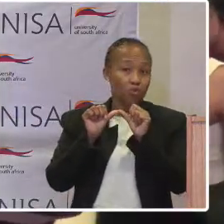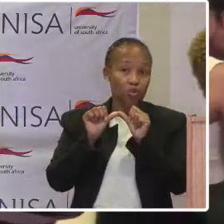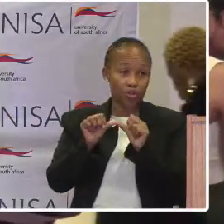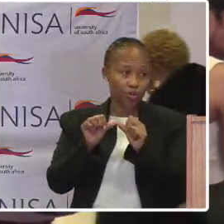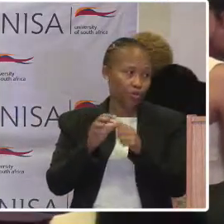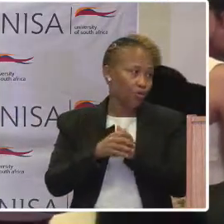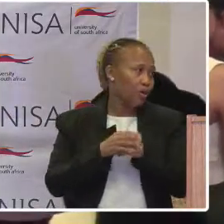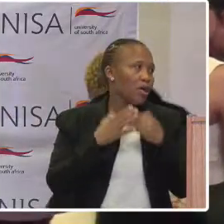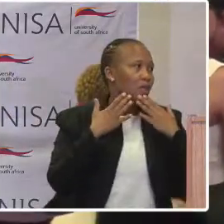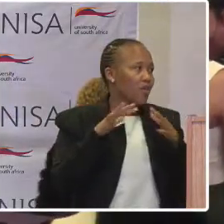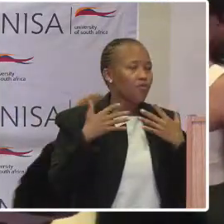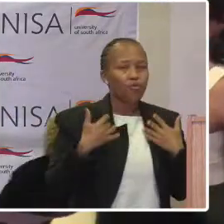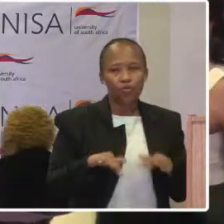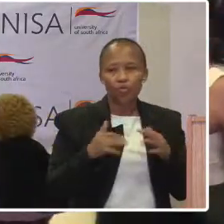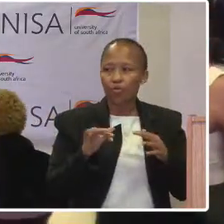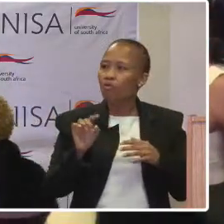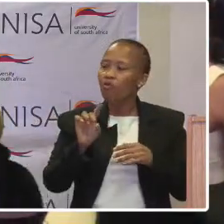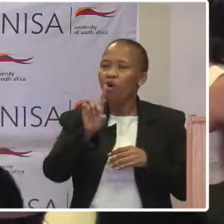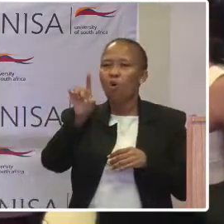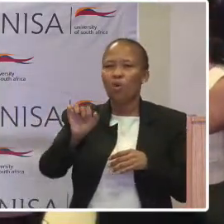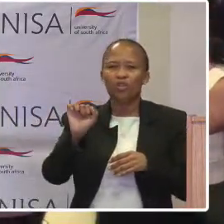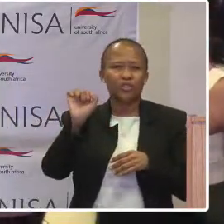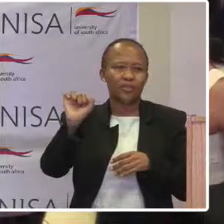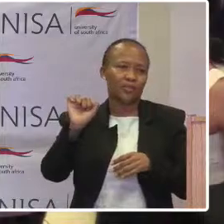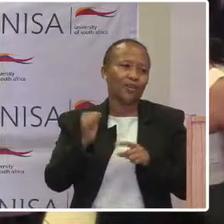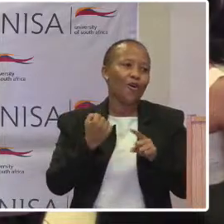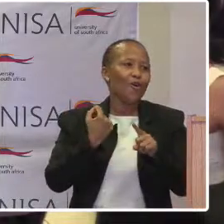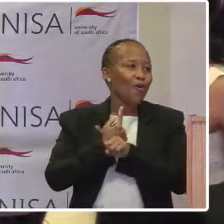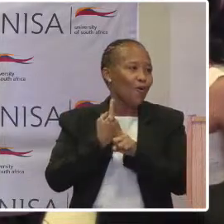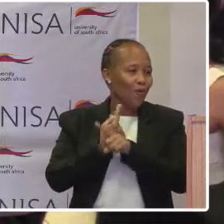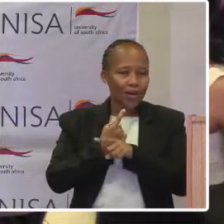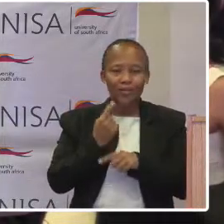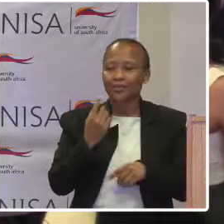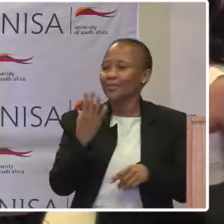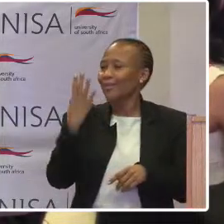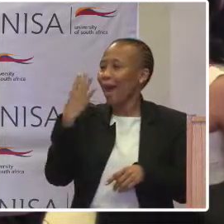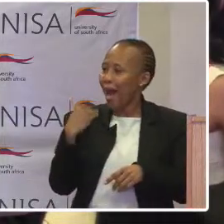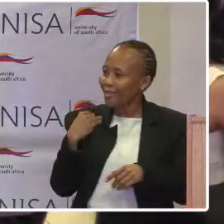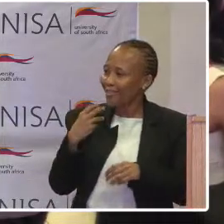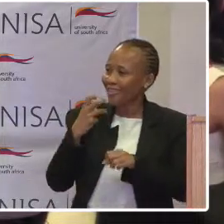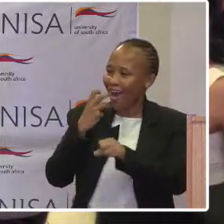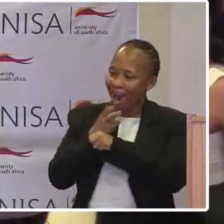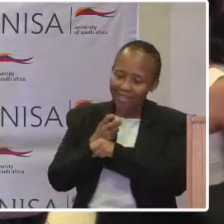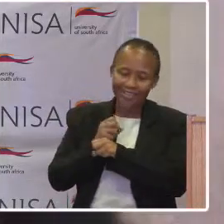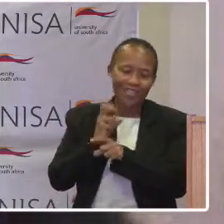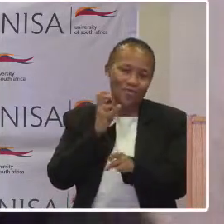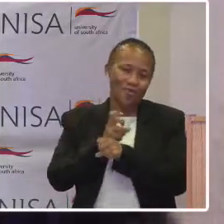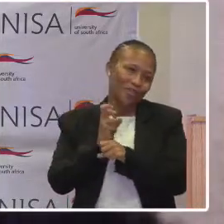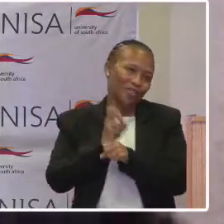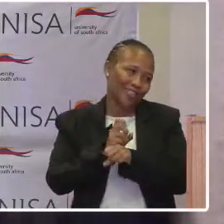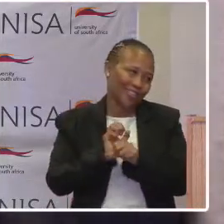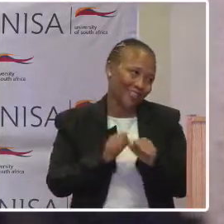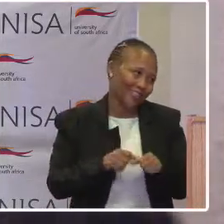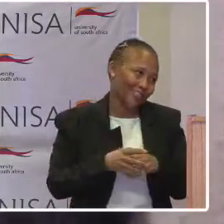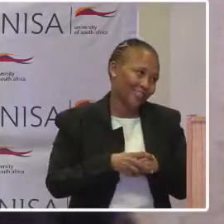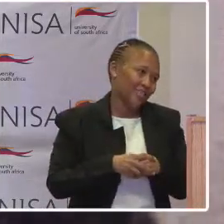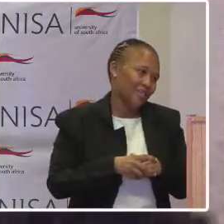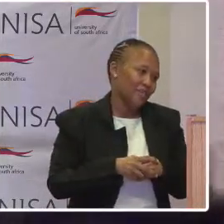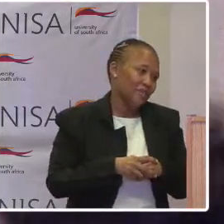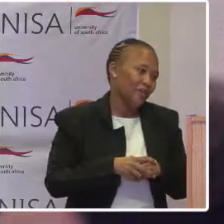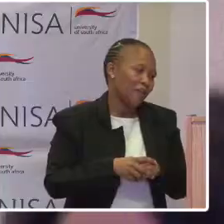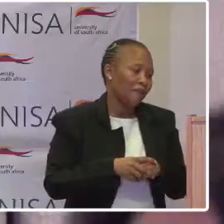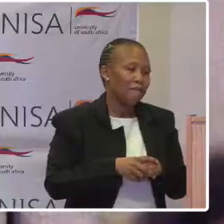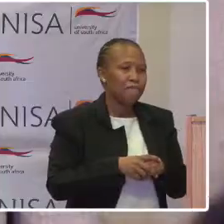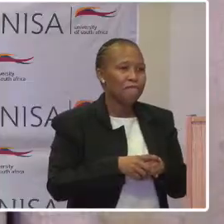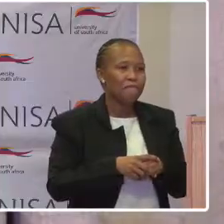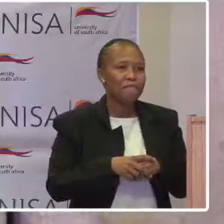Advocate, thank you very much for that question. Always asking the hard-hitting questions. And this is where we